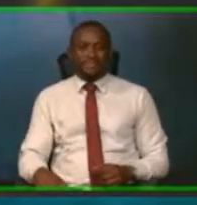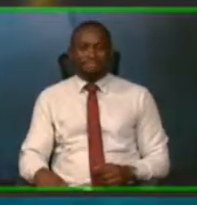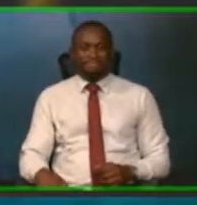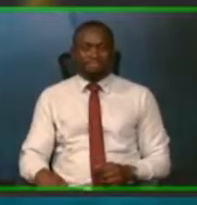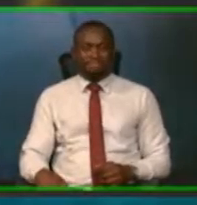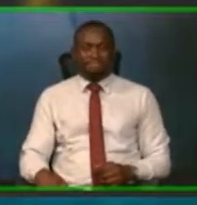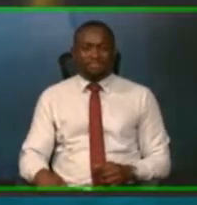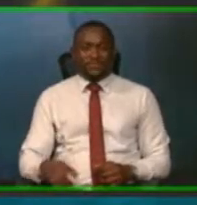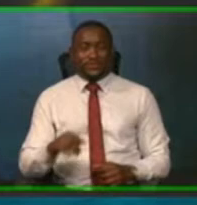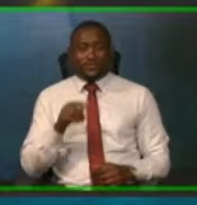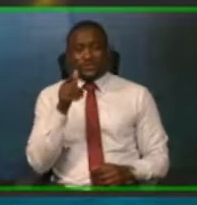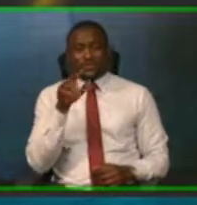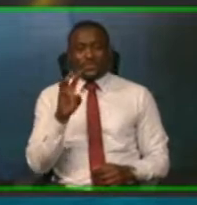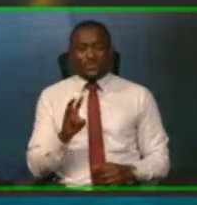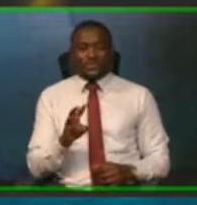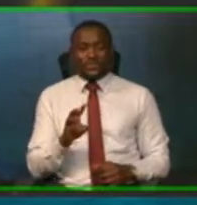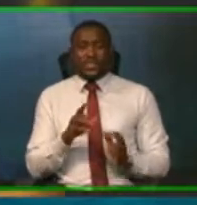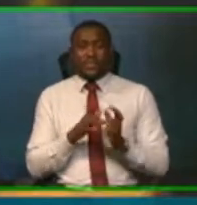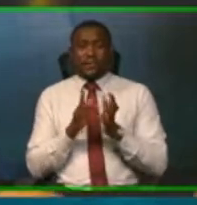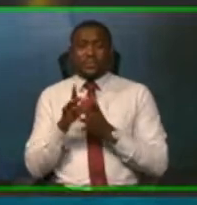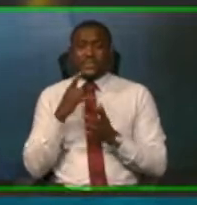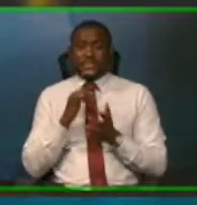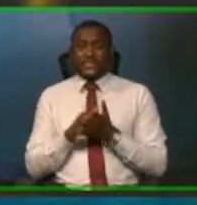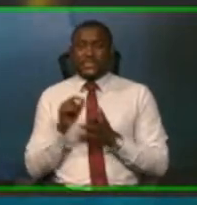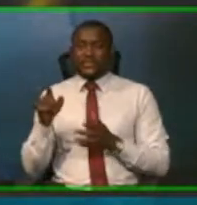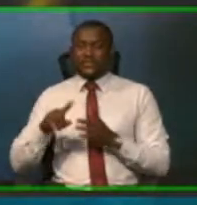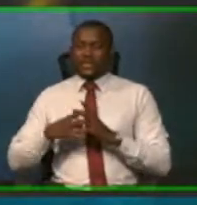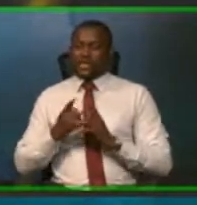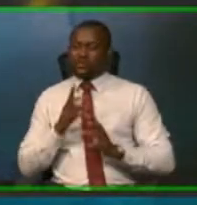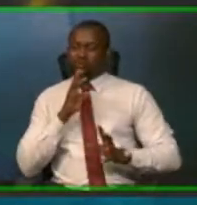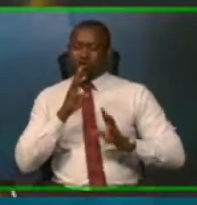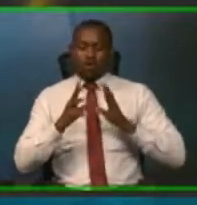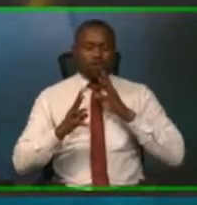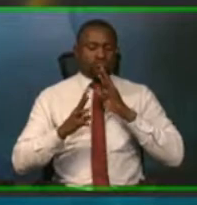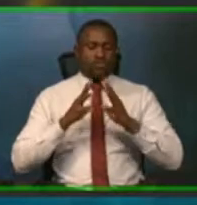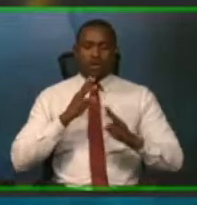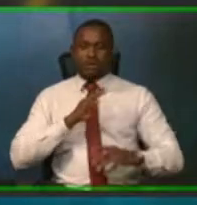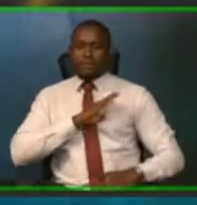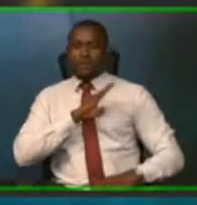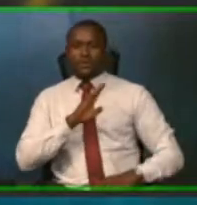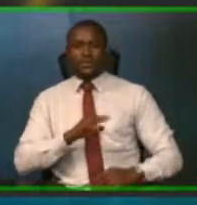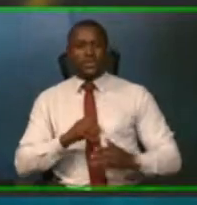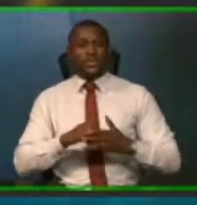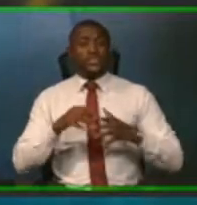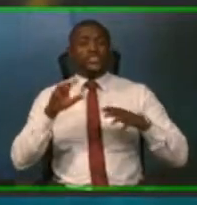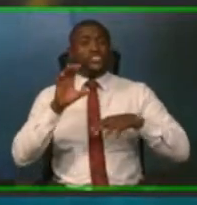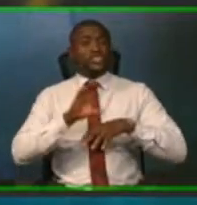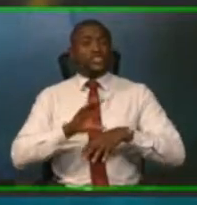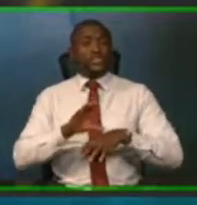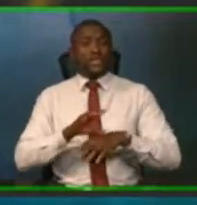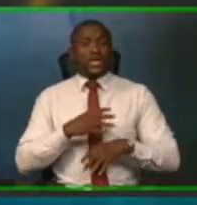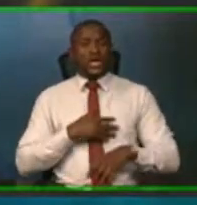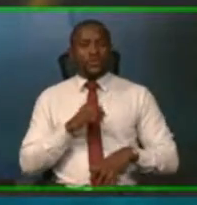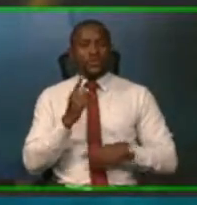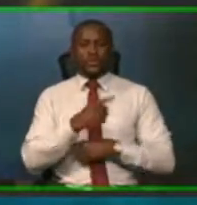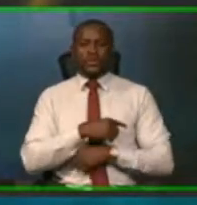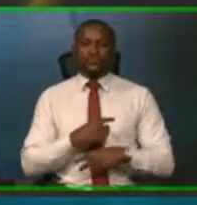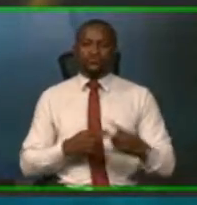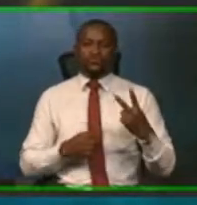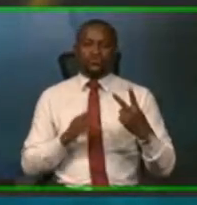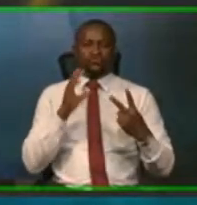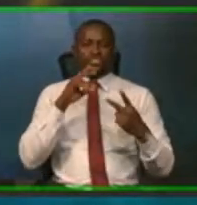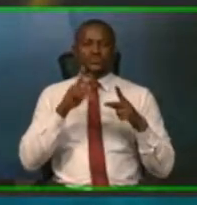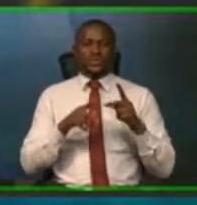26. The Bible says he began to speak boldly in the synagogue. One day, two strange people were in his